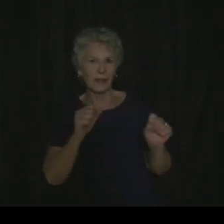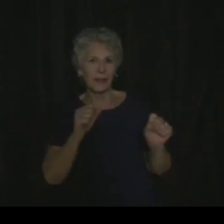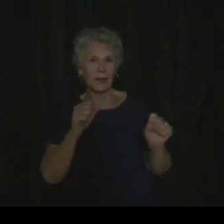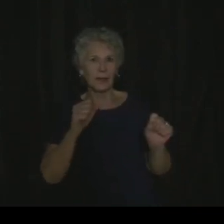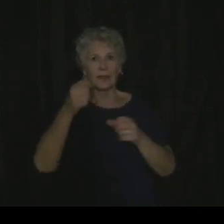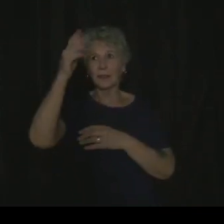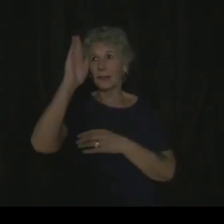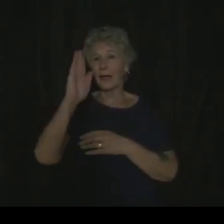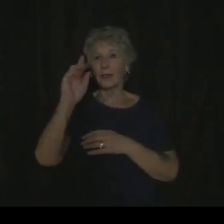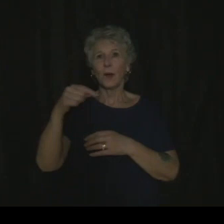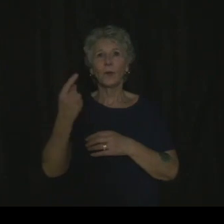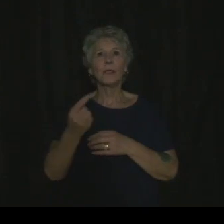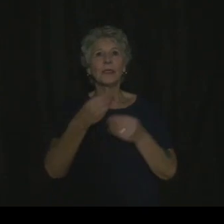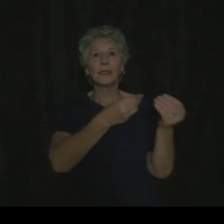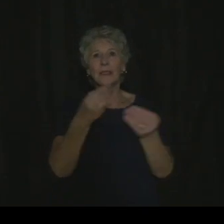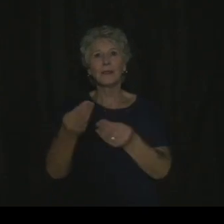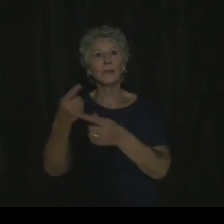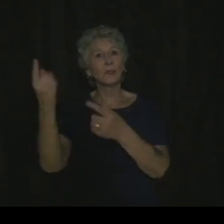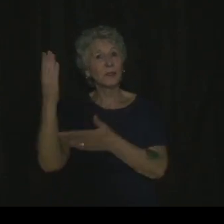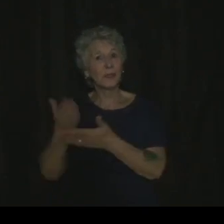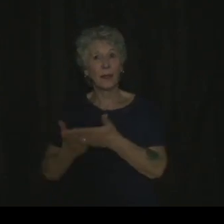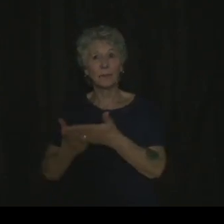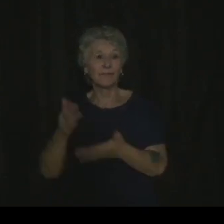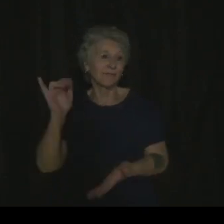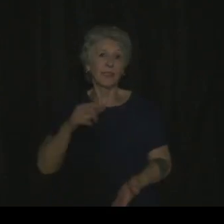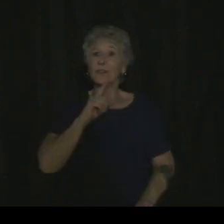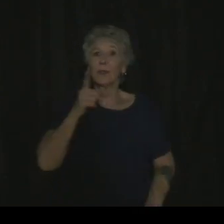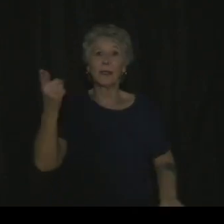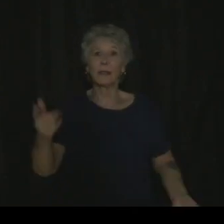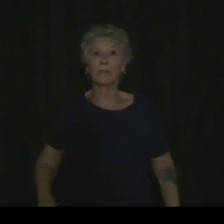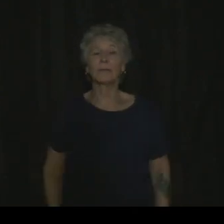gives to some. That's the reality of it.